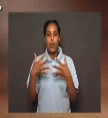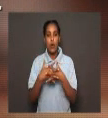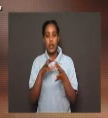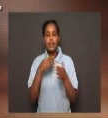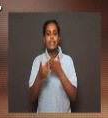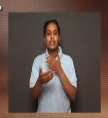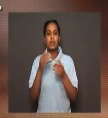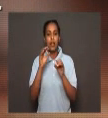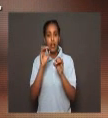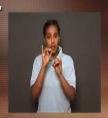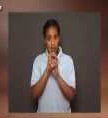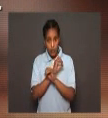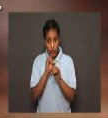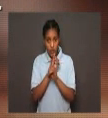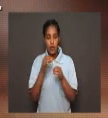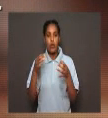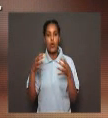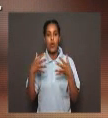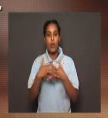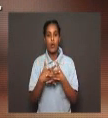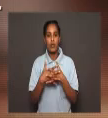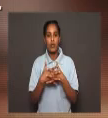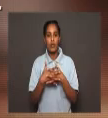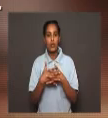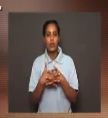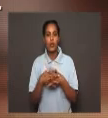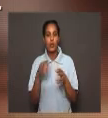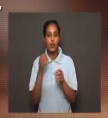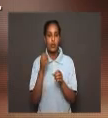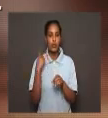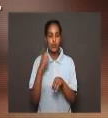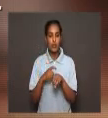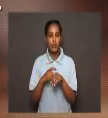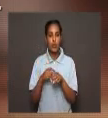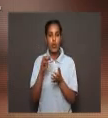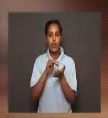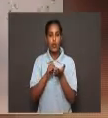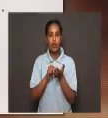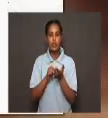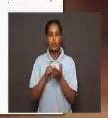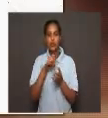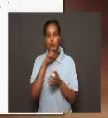simple inorganic compounds are often molecular solids.